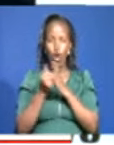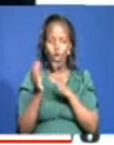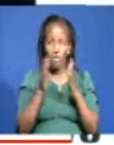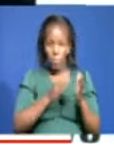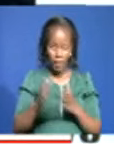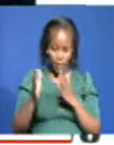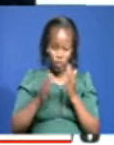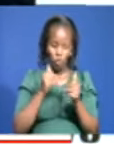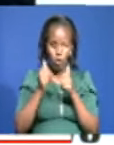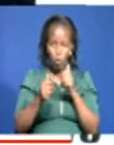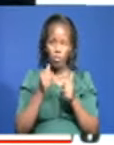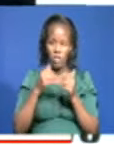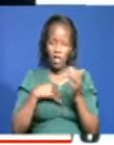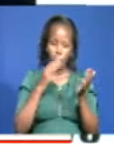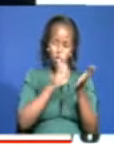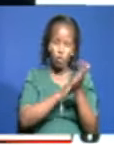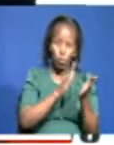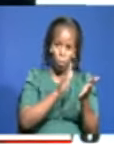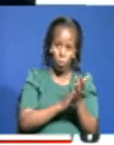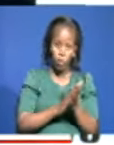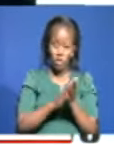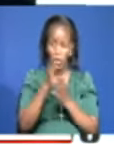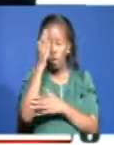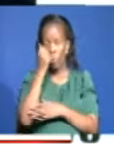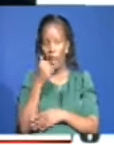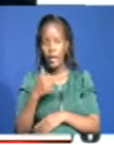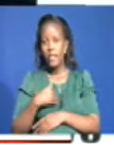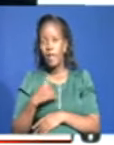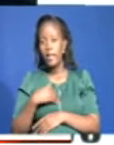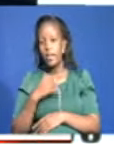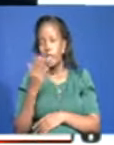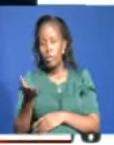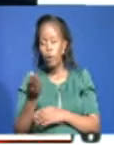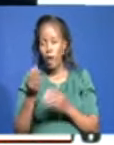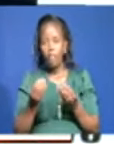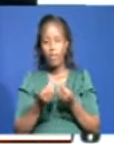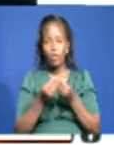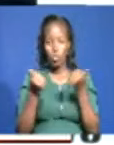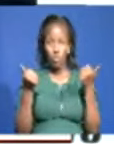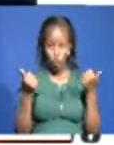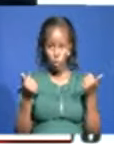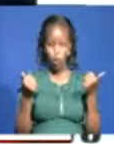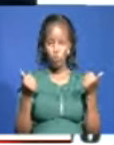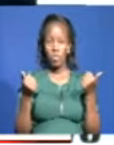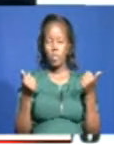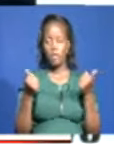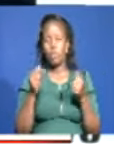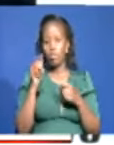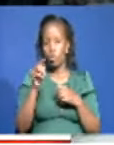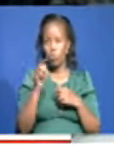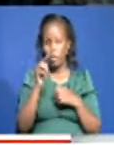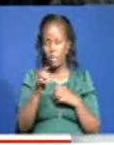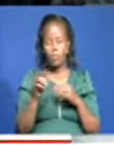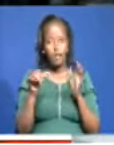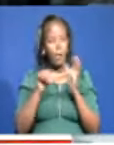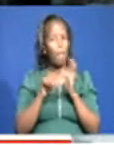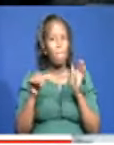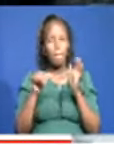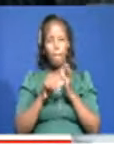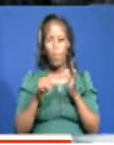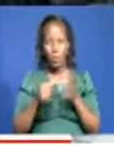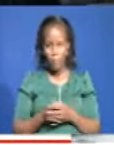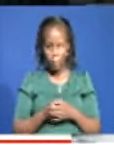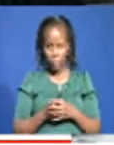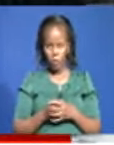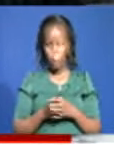place, so that we can find a solution to this gridlock. Babu